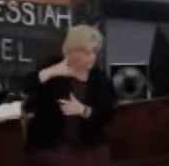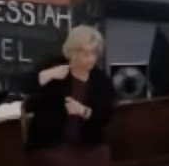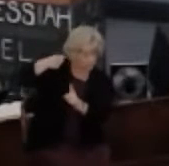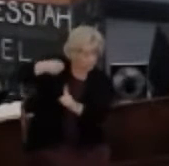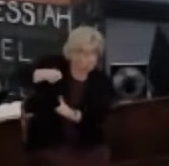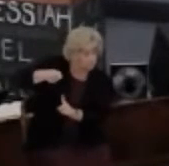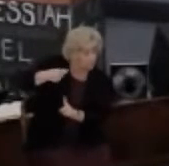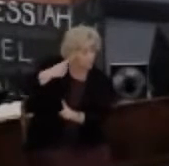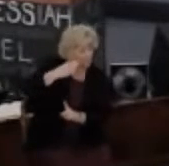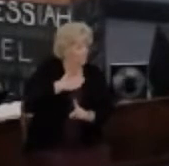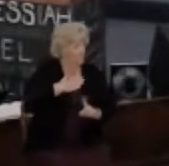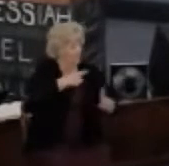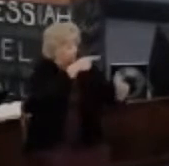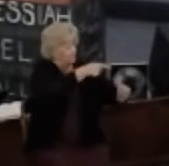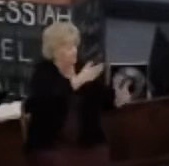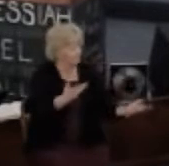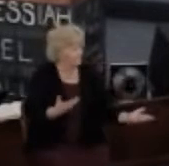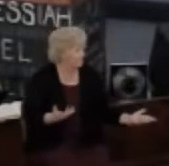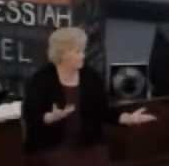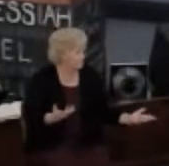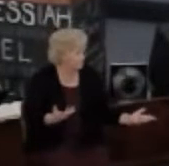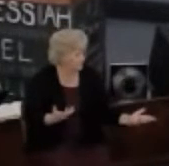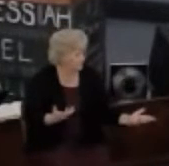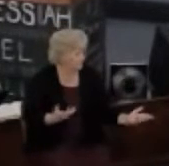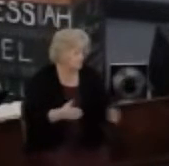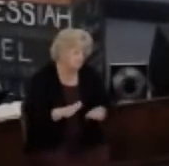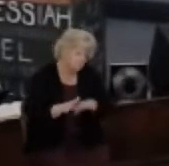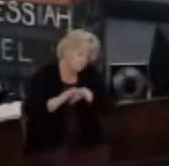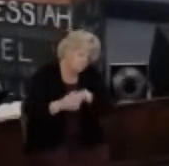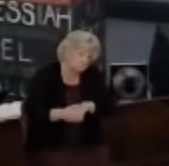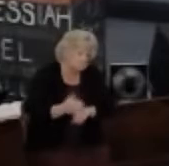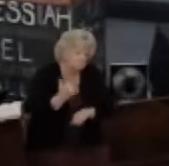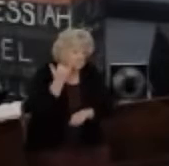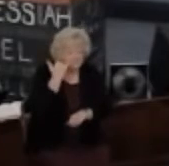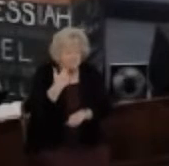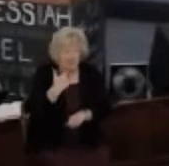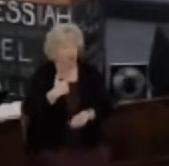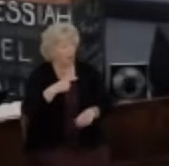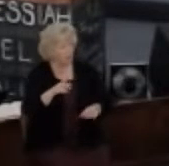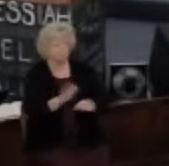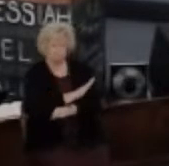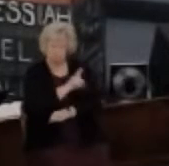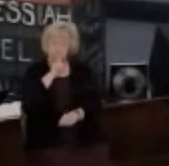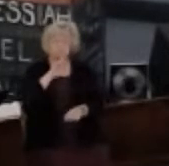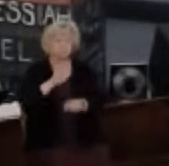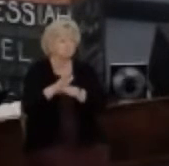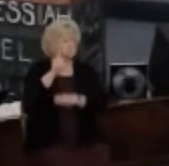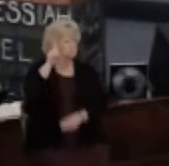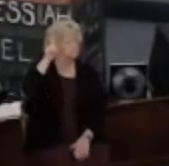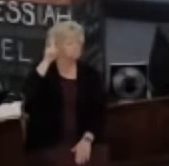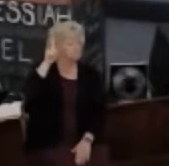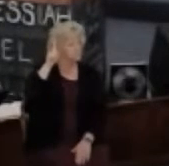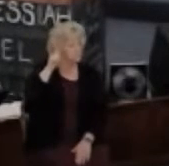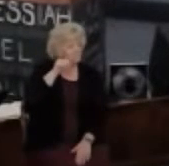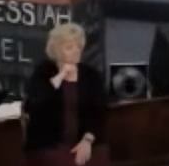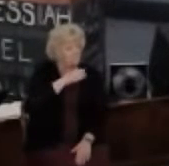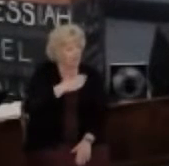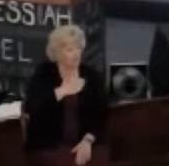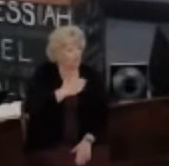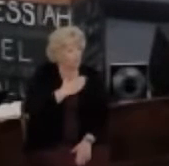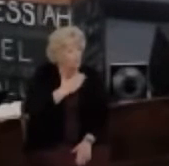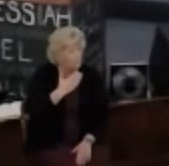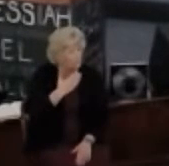myself? It's hypocrisy to speak of total commitment to Christ when we're not willing to turn